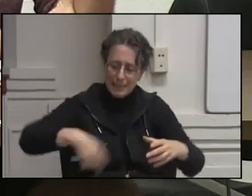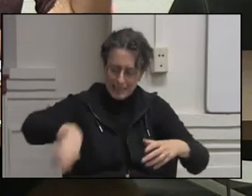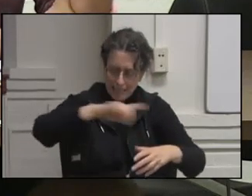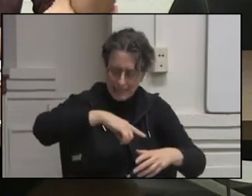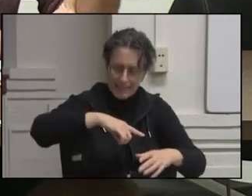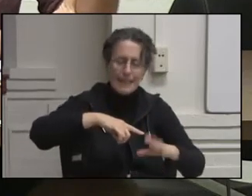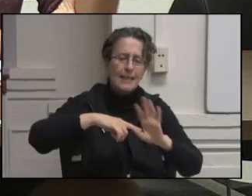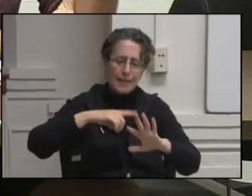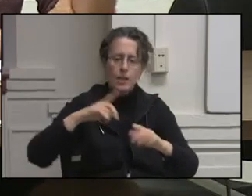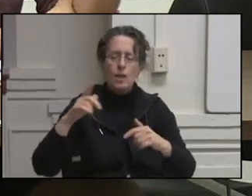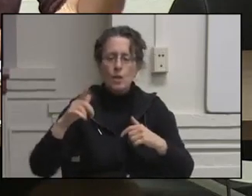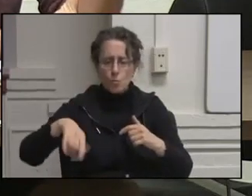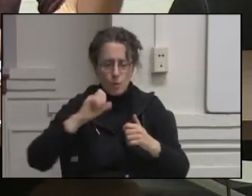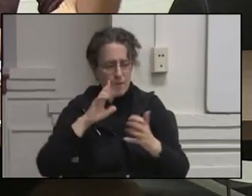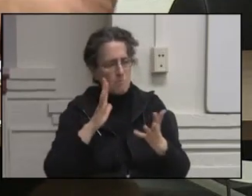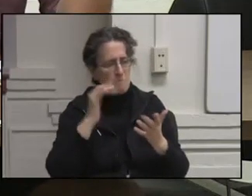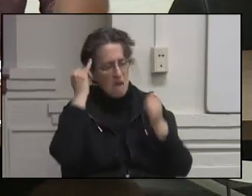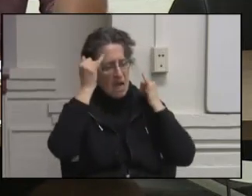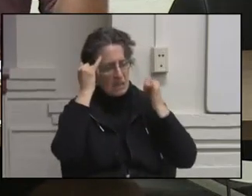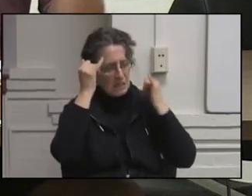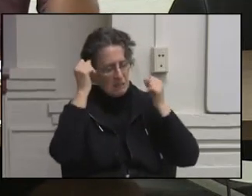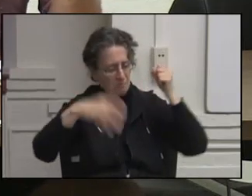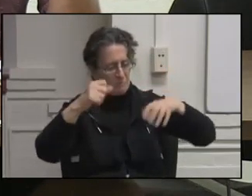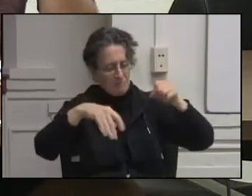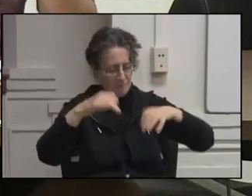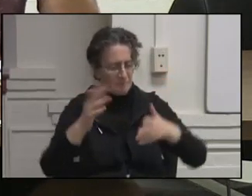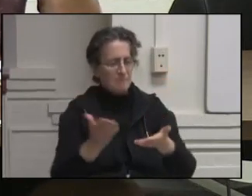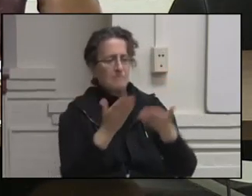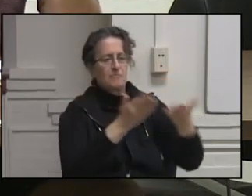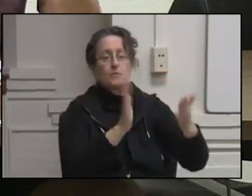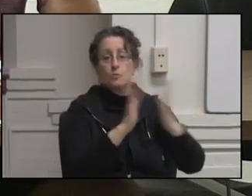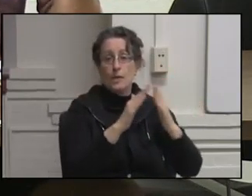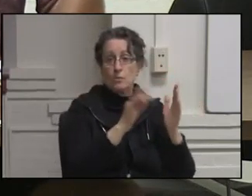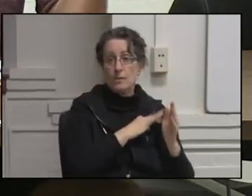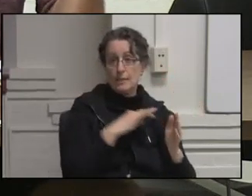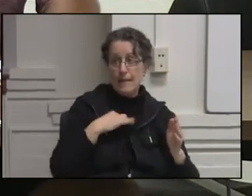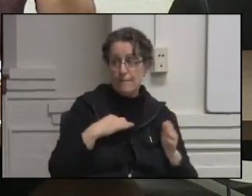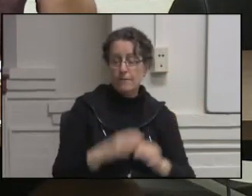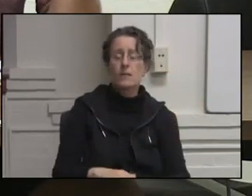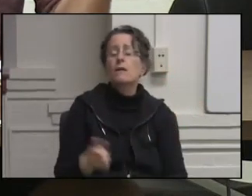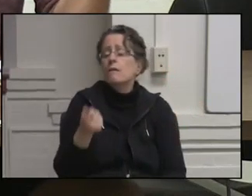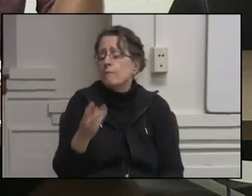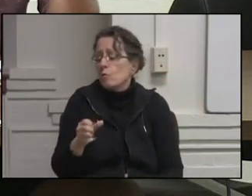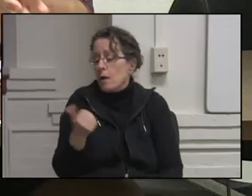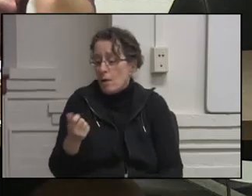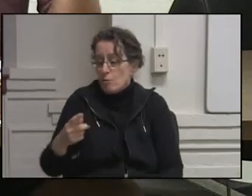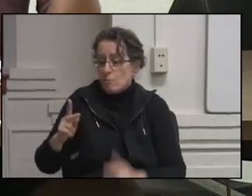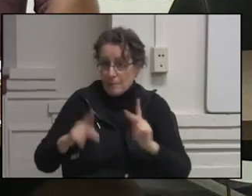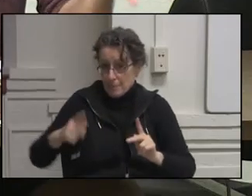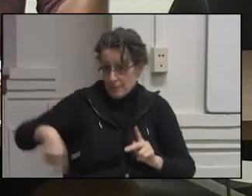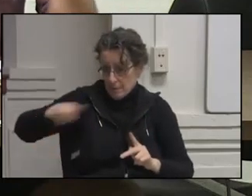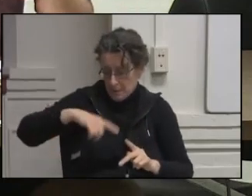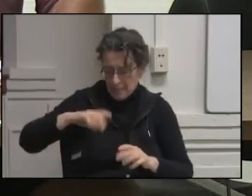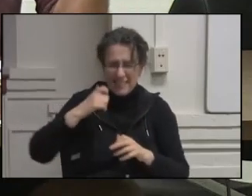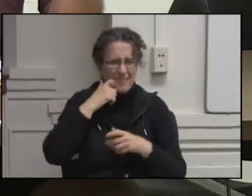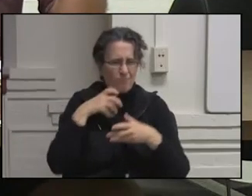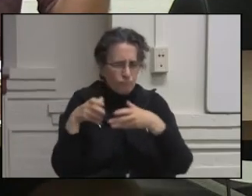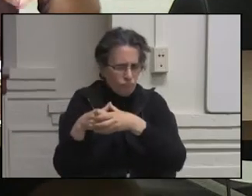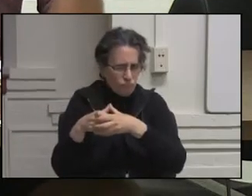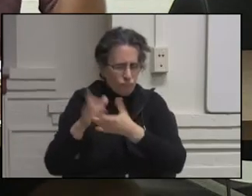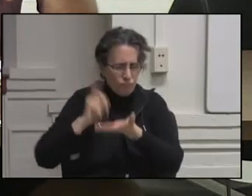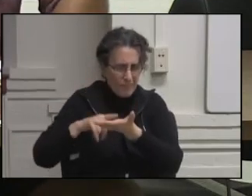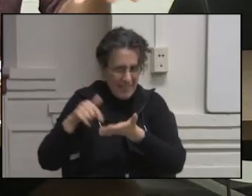approaching town staff wanting to help, wanting to offer research. But I met with some other people earlier this week, and I wanted to make it clear to them and everyone else, this